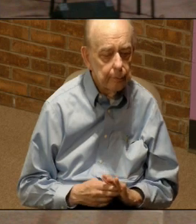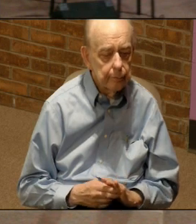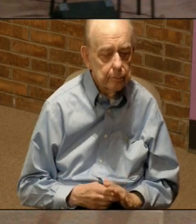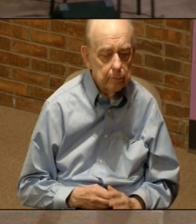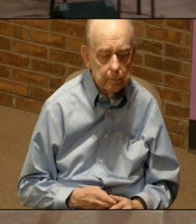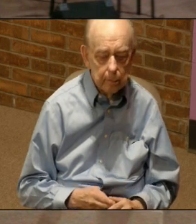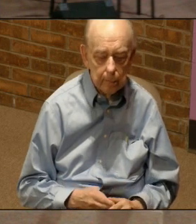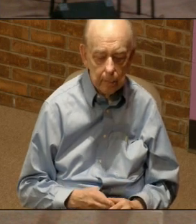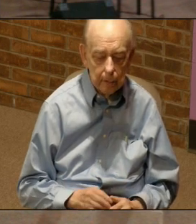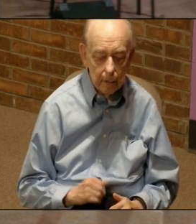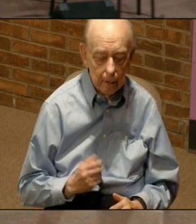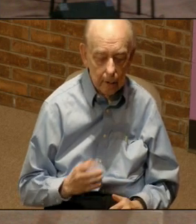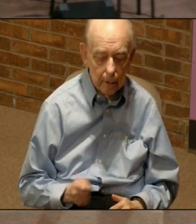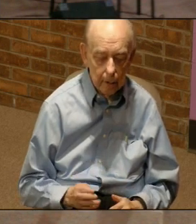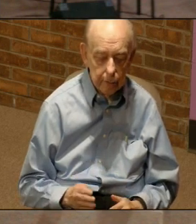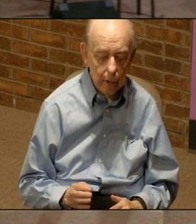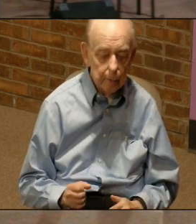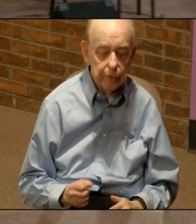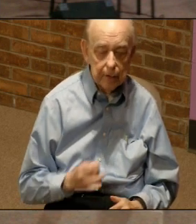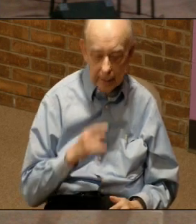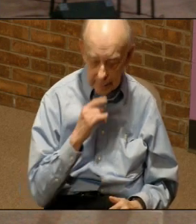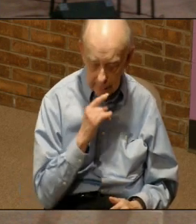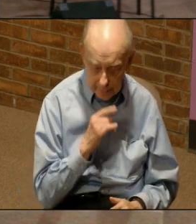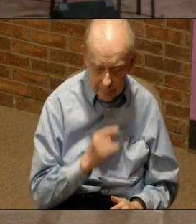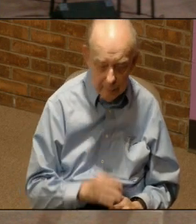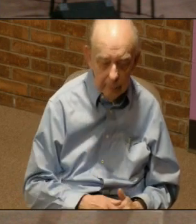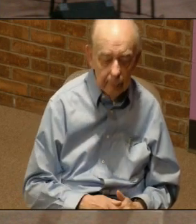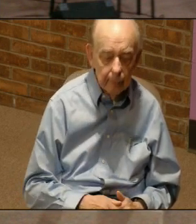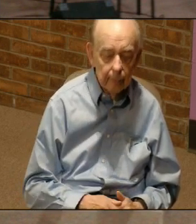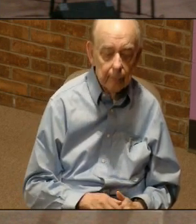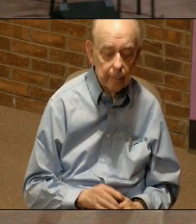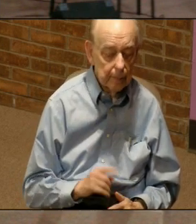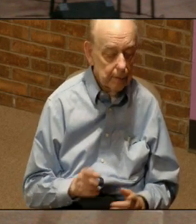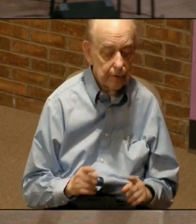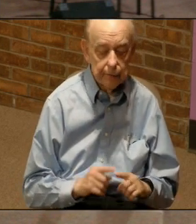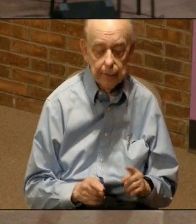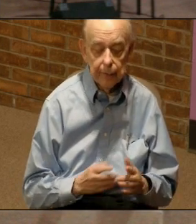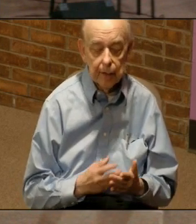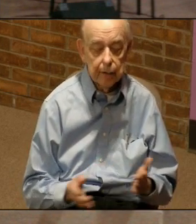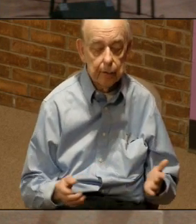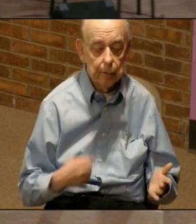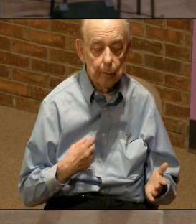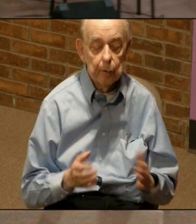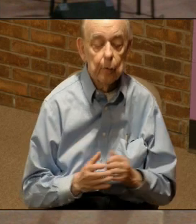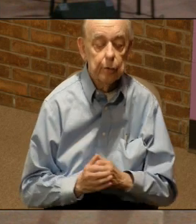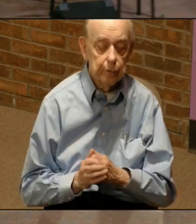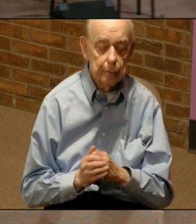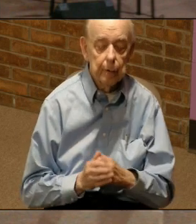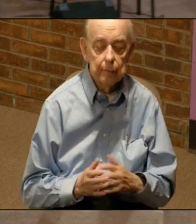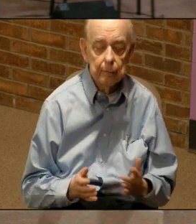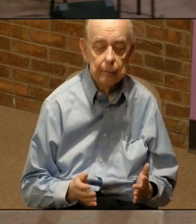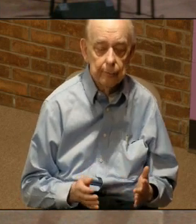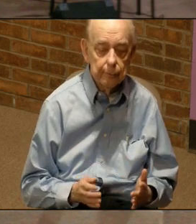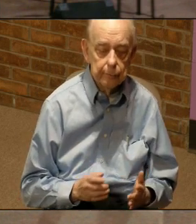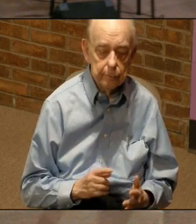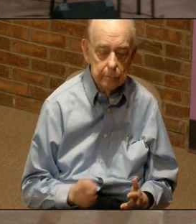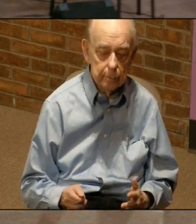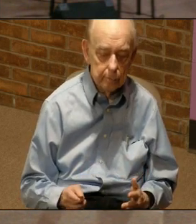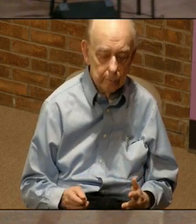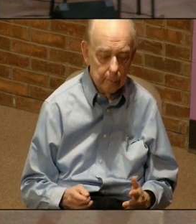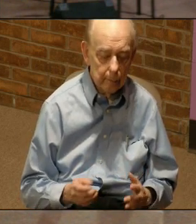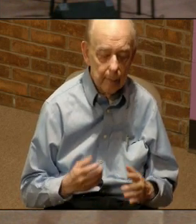jobs? Our kids? Our this? Our that? They hold